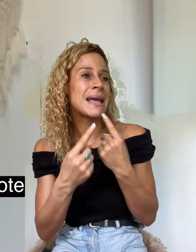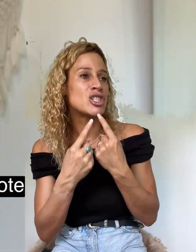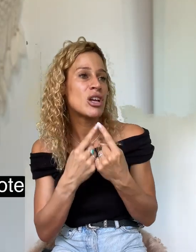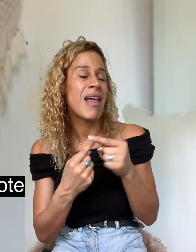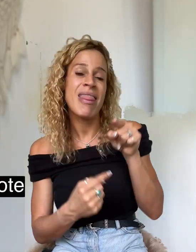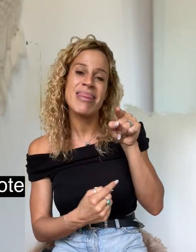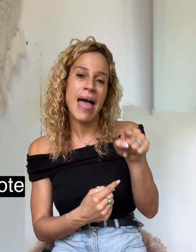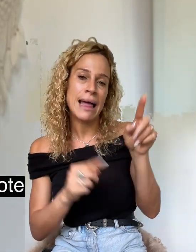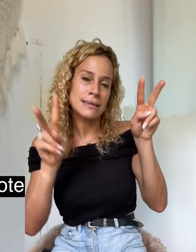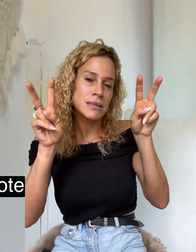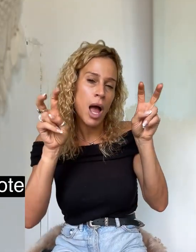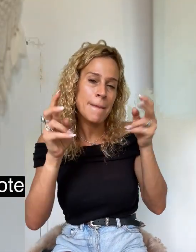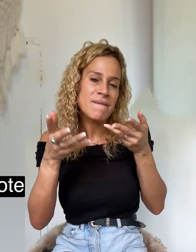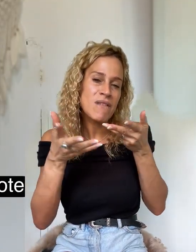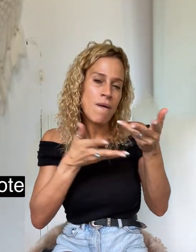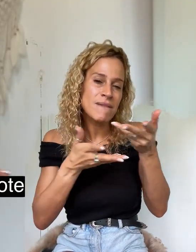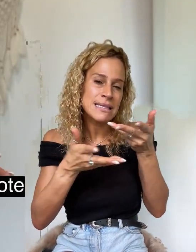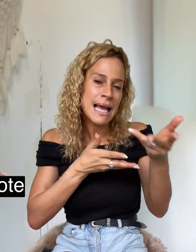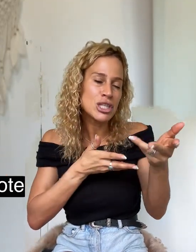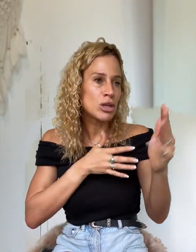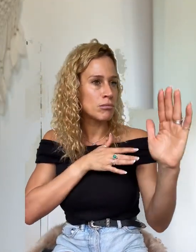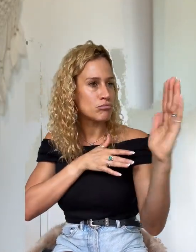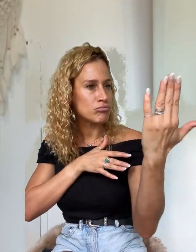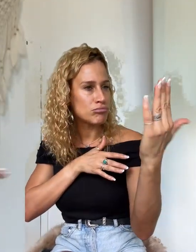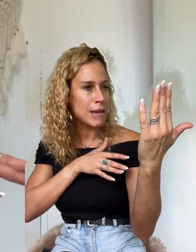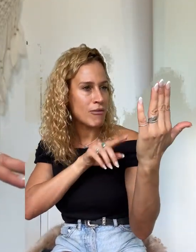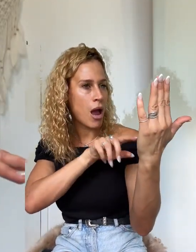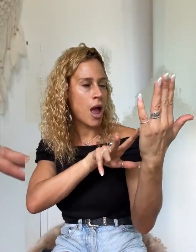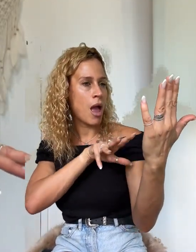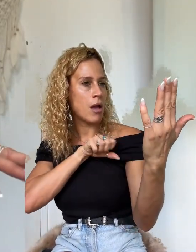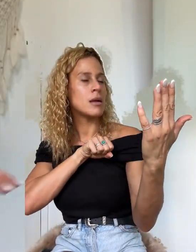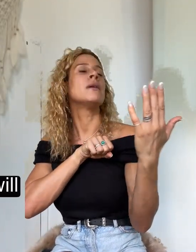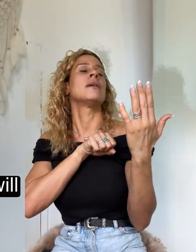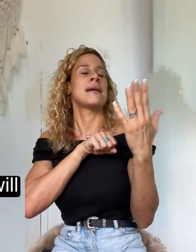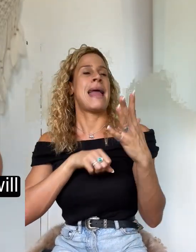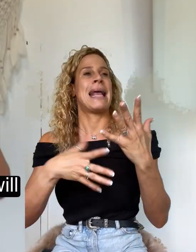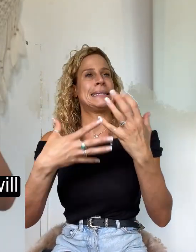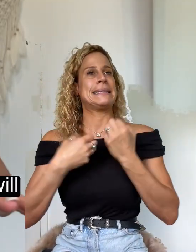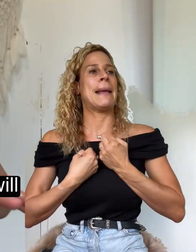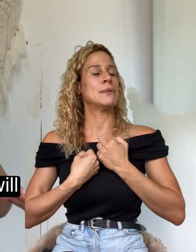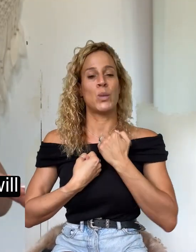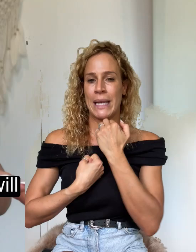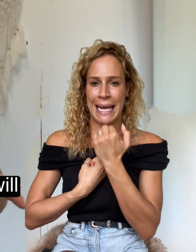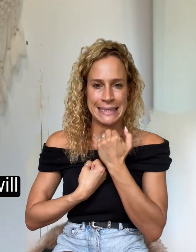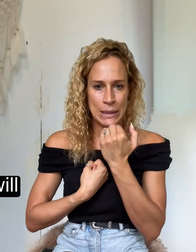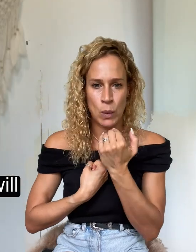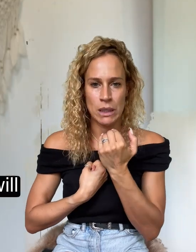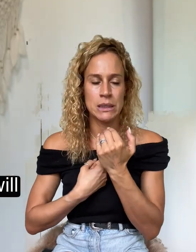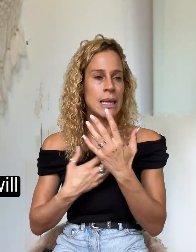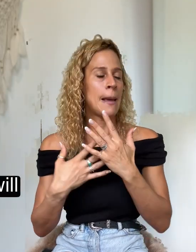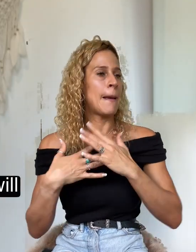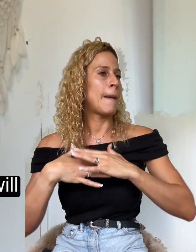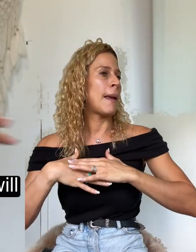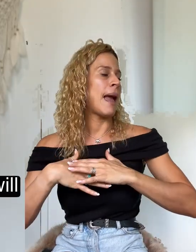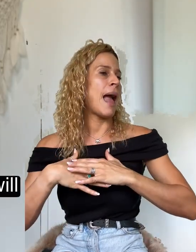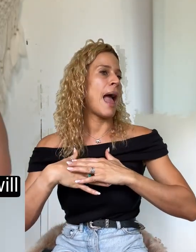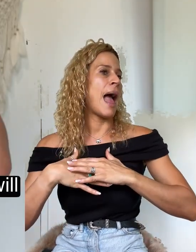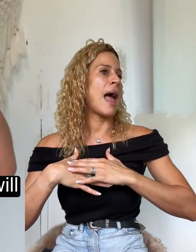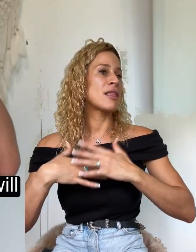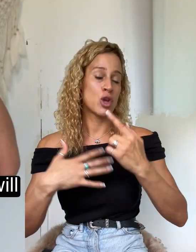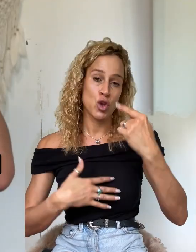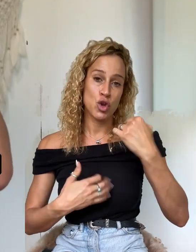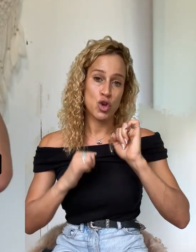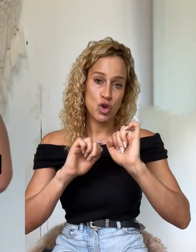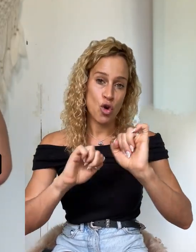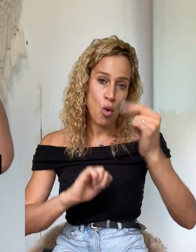okay. That's the type of conversations I want to promote. Be inadequate, accept that we're inadequate, and your brain